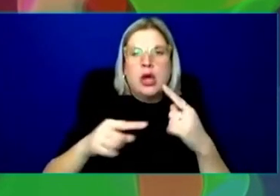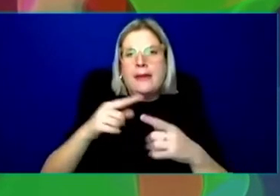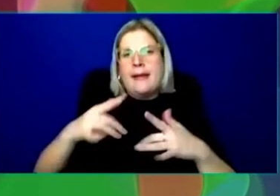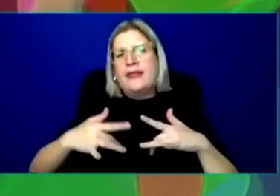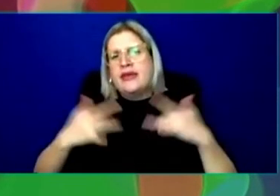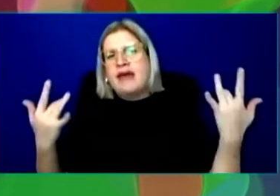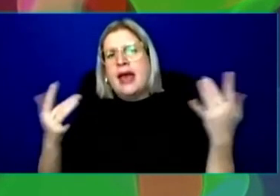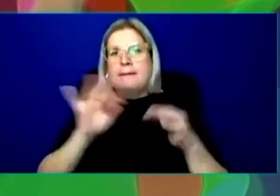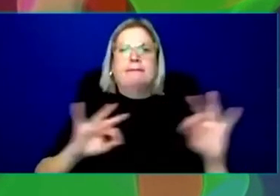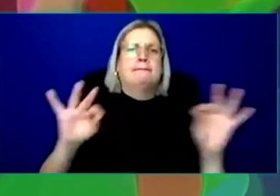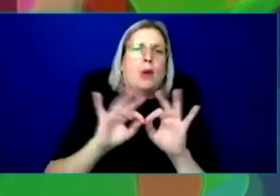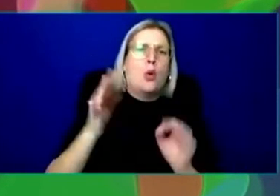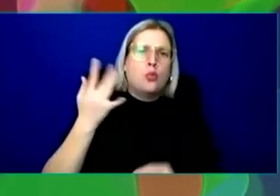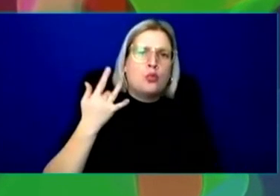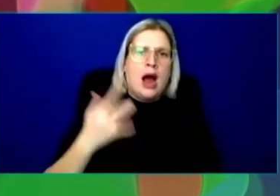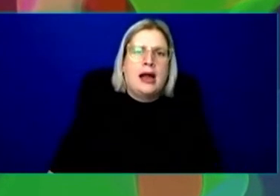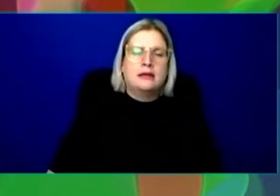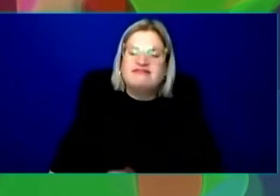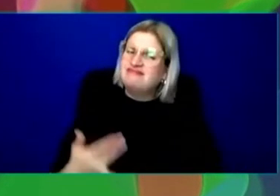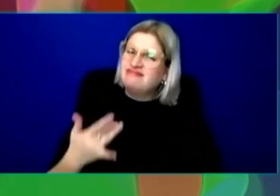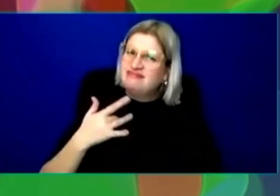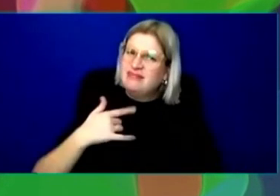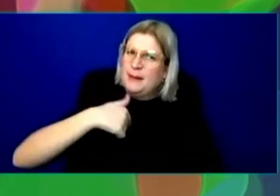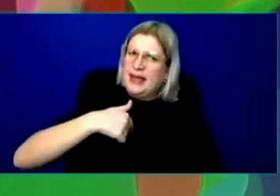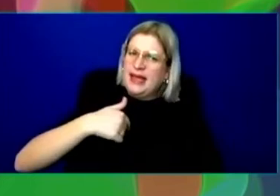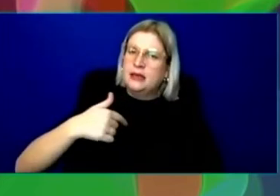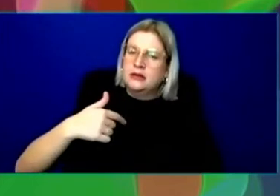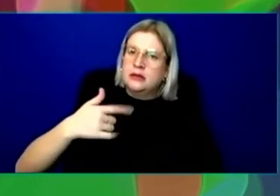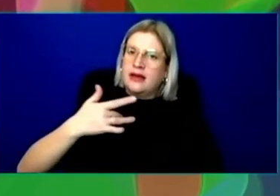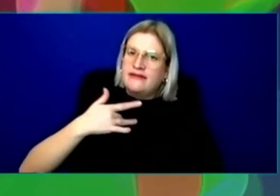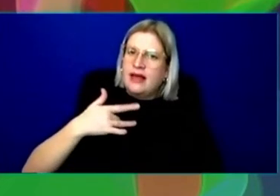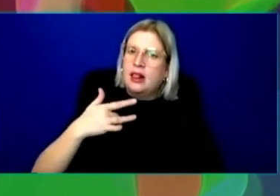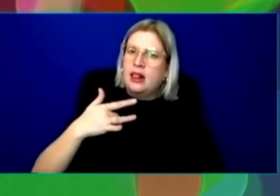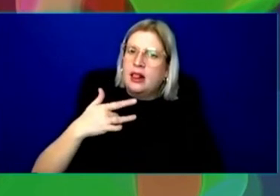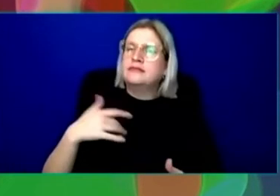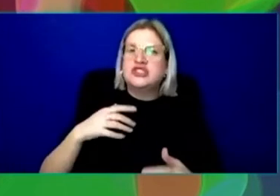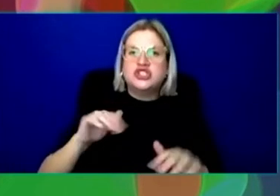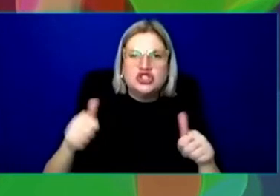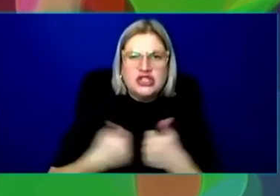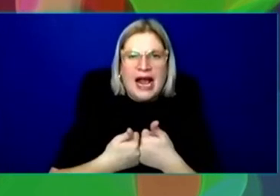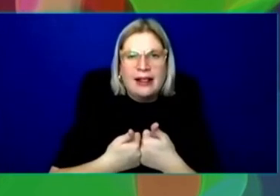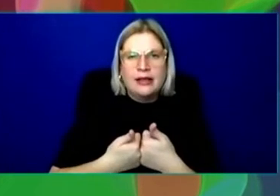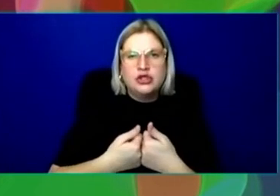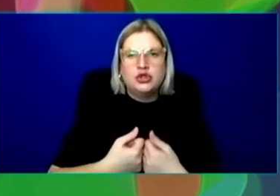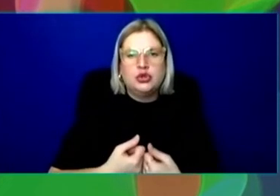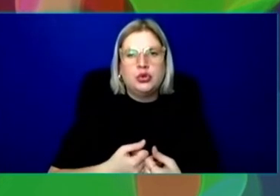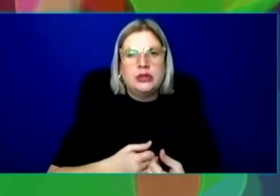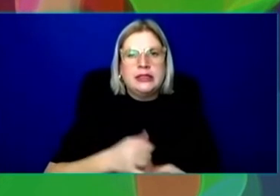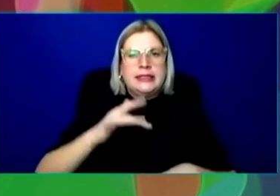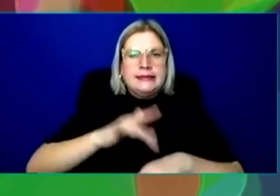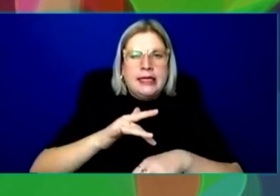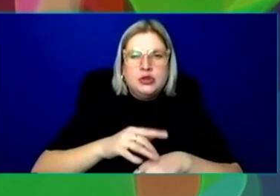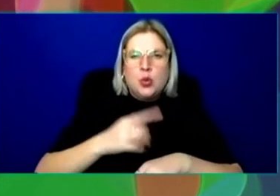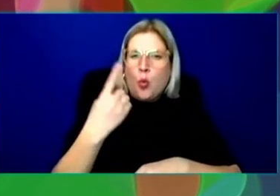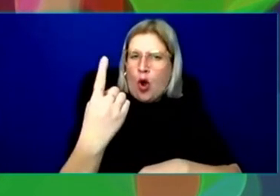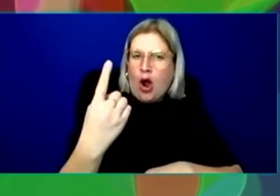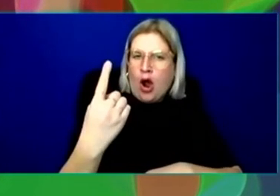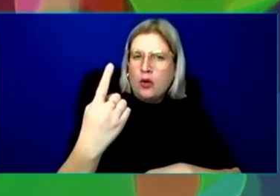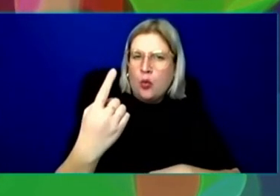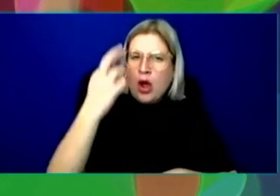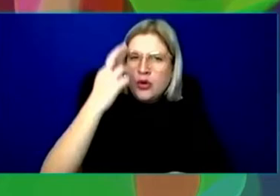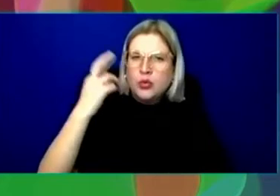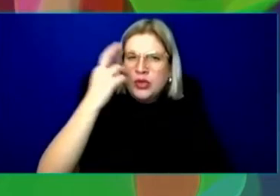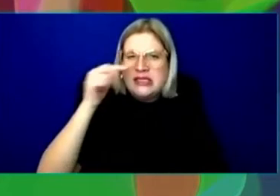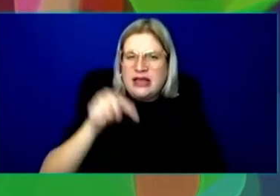it's important. And it's been challenging me to really like get to the heart of it, but there's not one single heart. Everyone wants that one reason why this